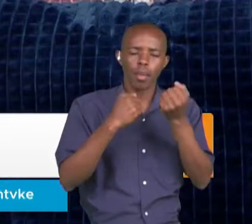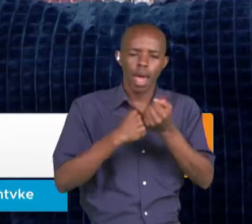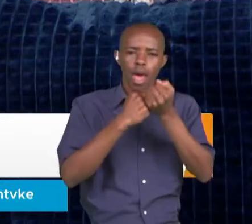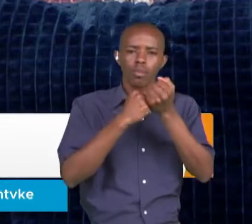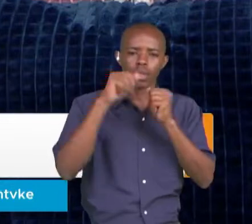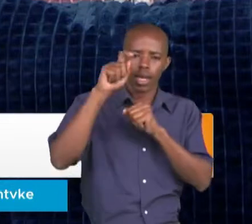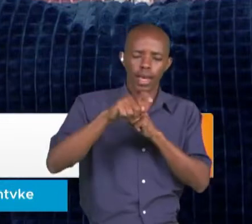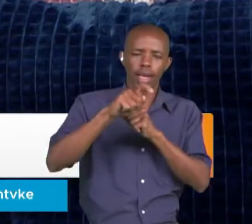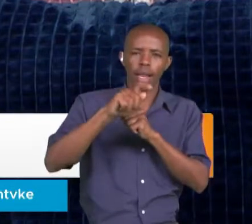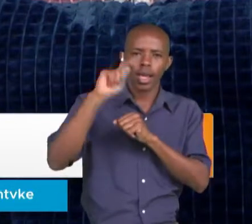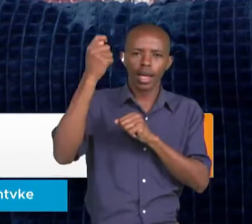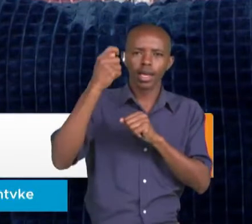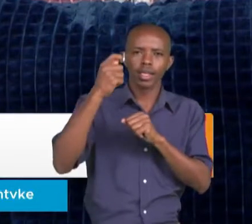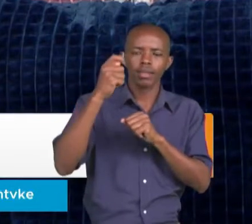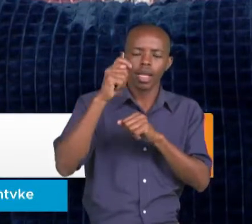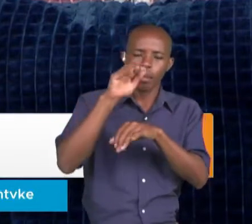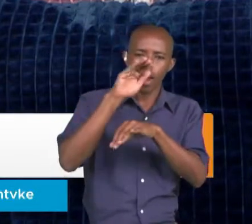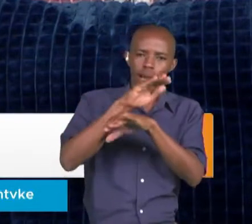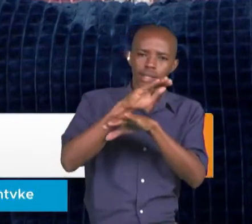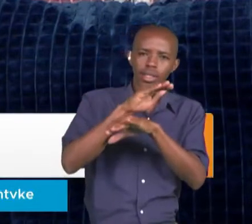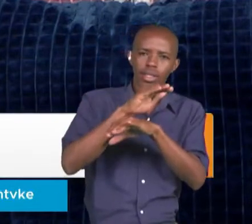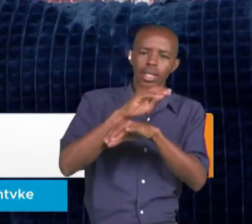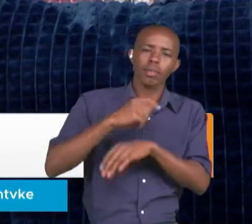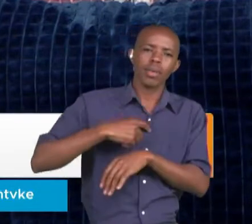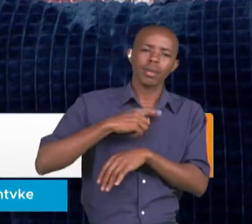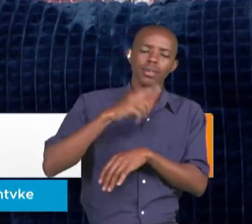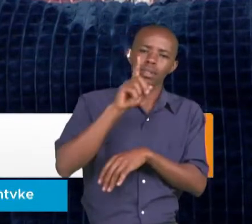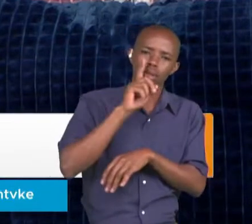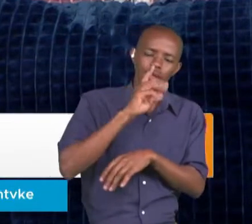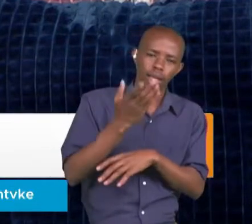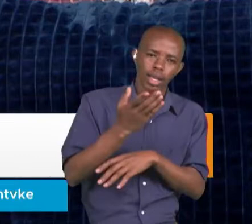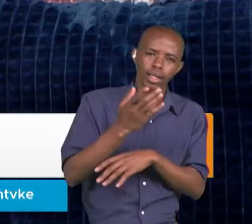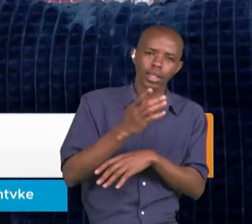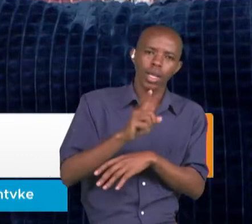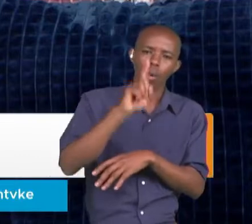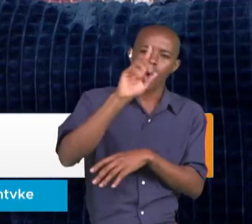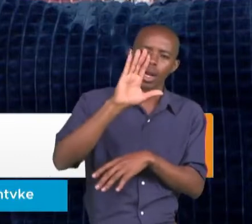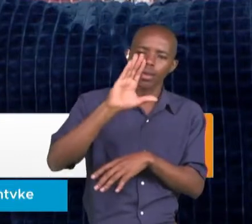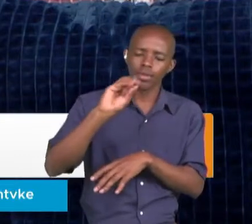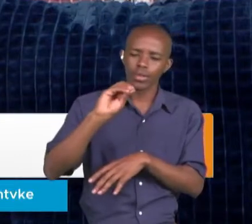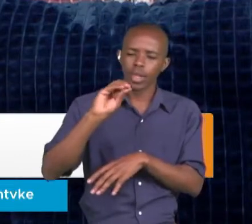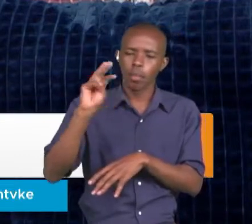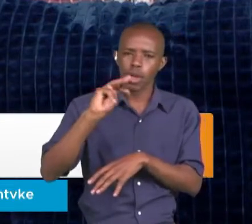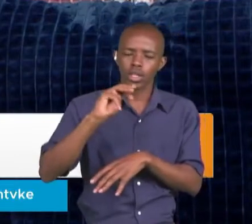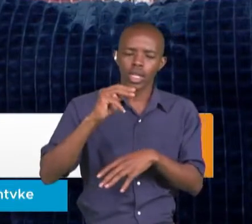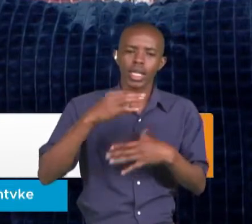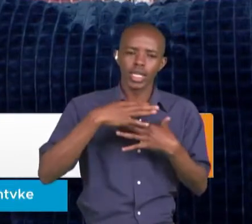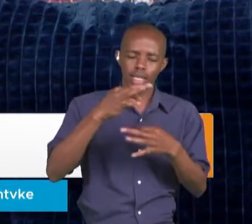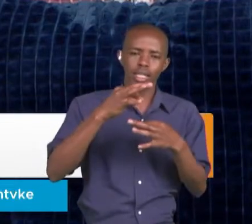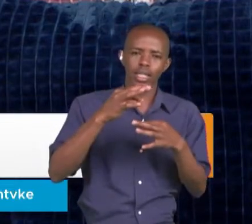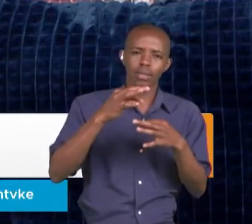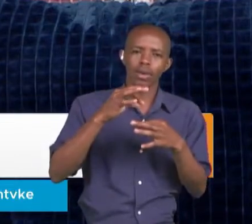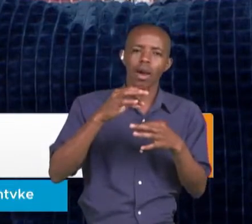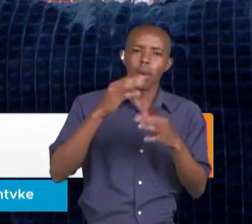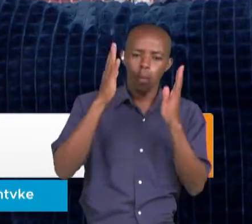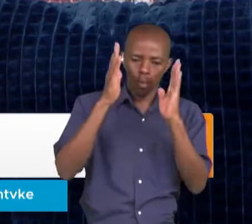don't know whether Kenya has asked. And I'm saying this, perhaps the 150 million is of interest to somebody sitting in the government.